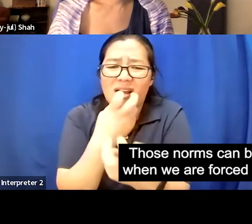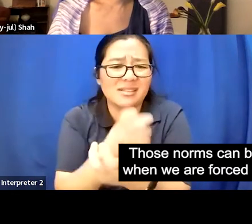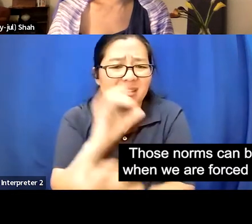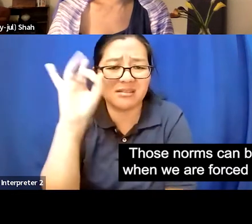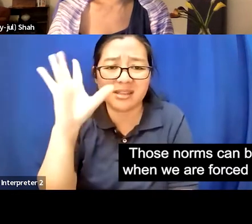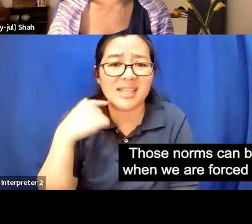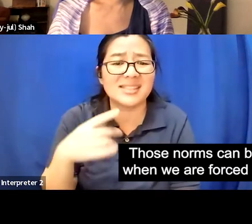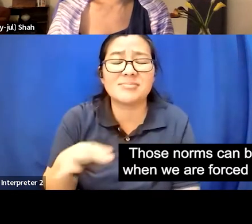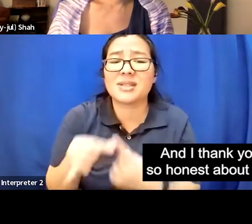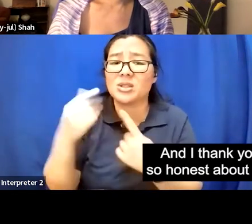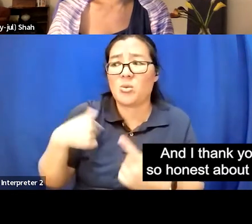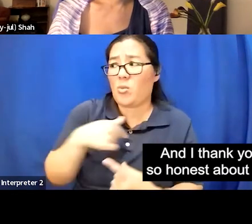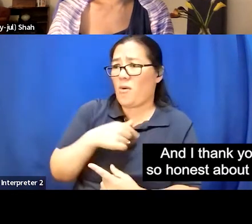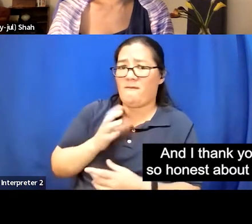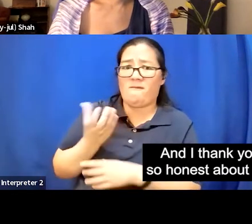participate in them.